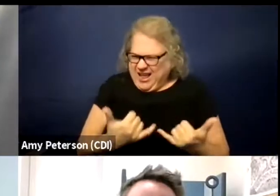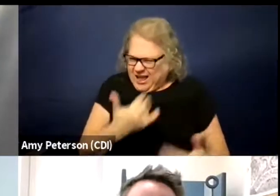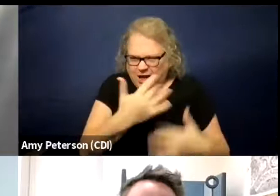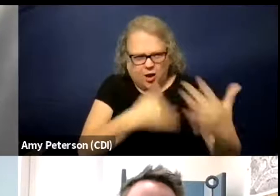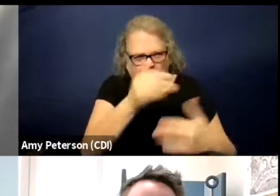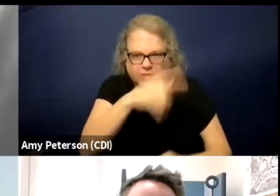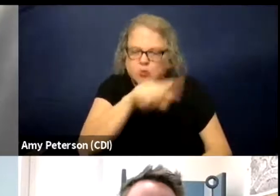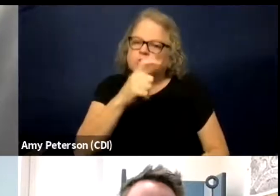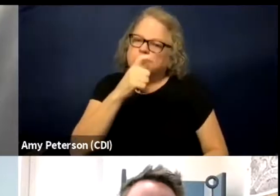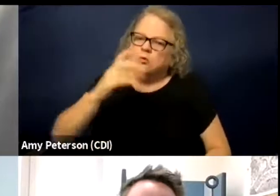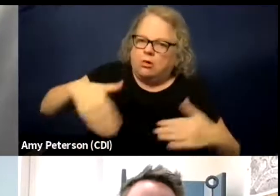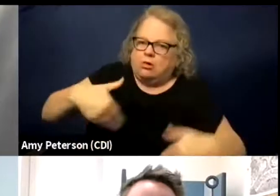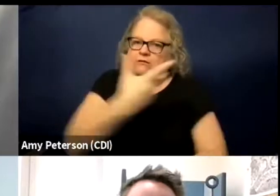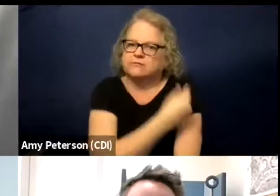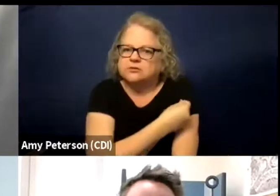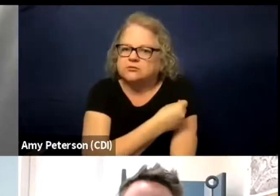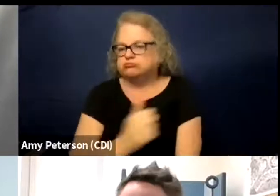I'm just reading through some of these.